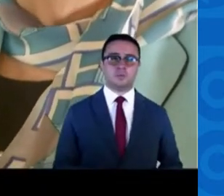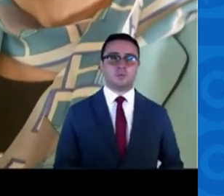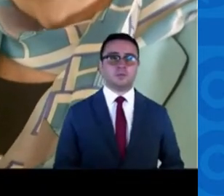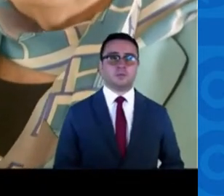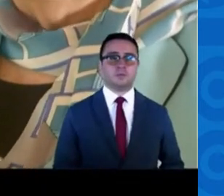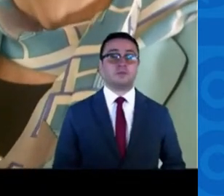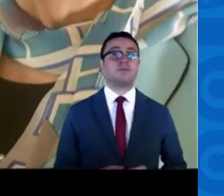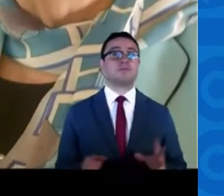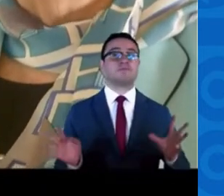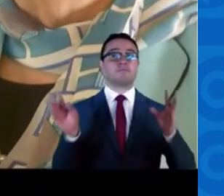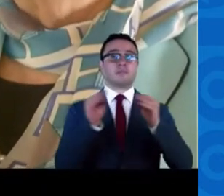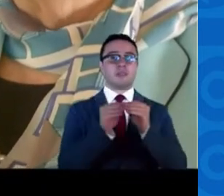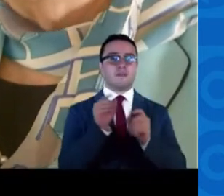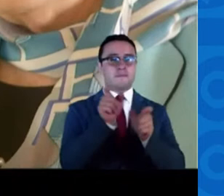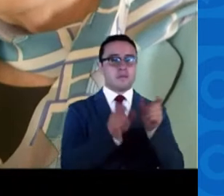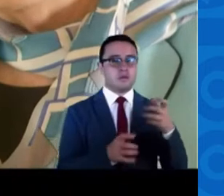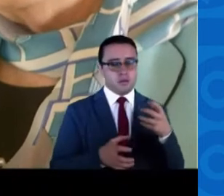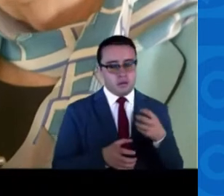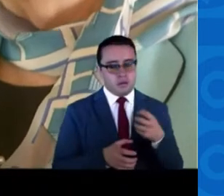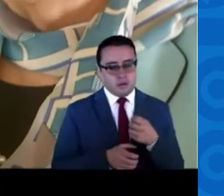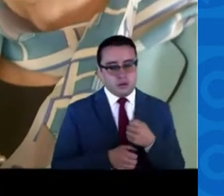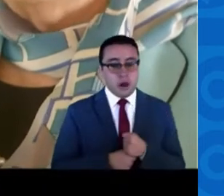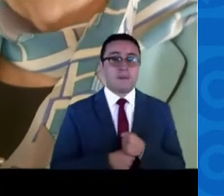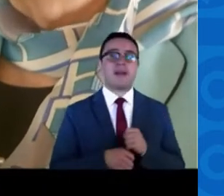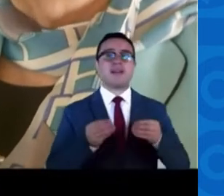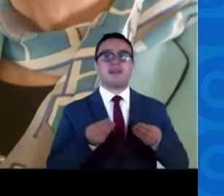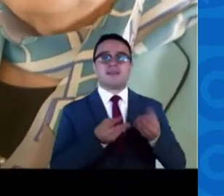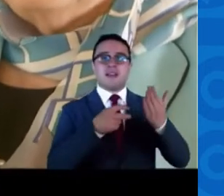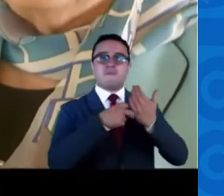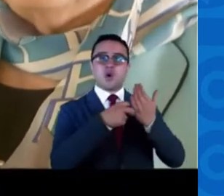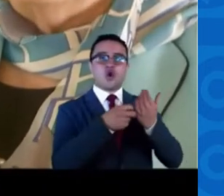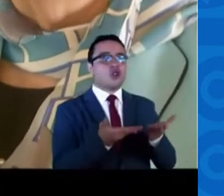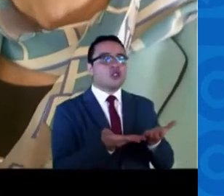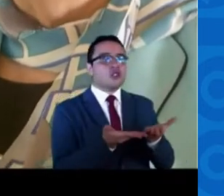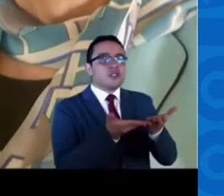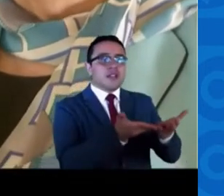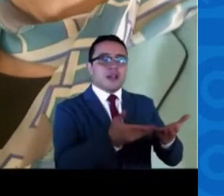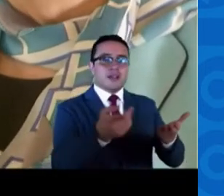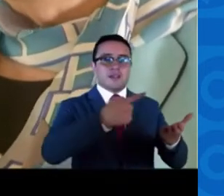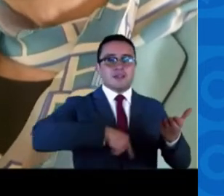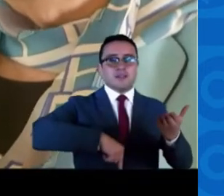2022, to also give a